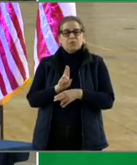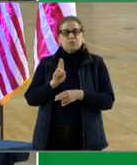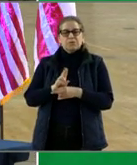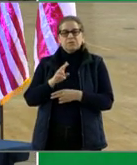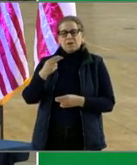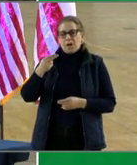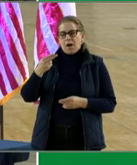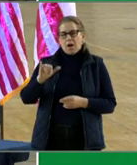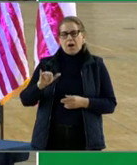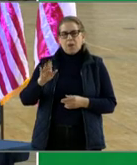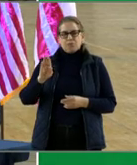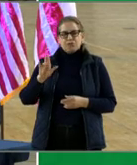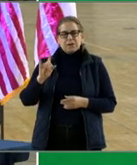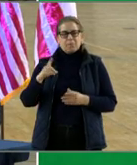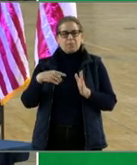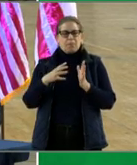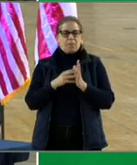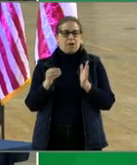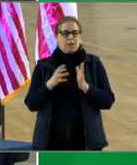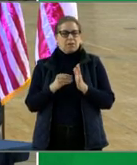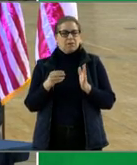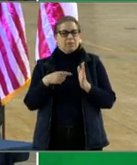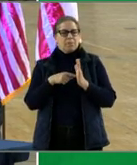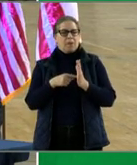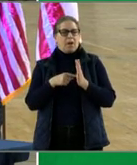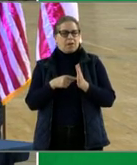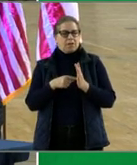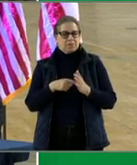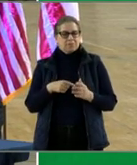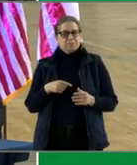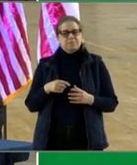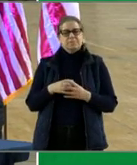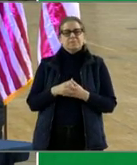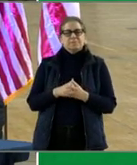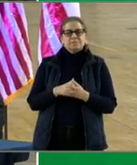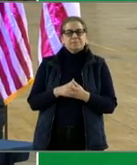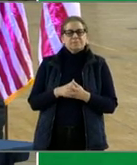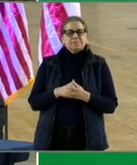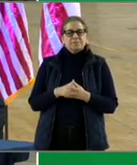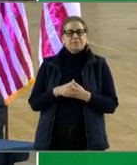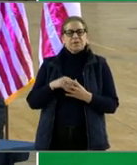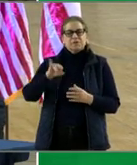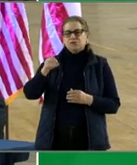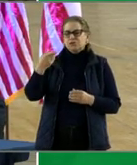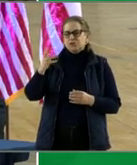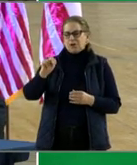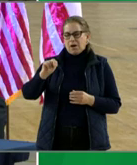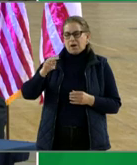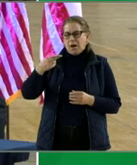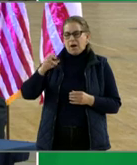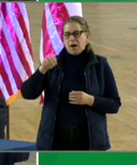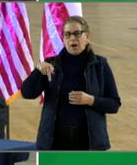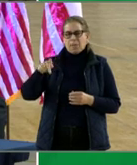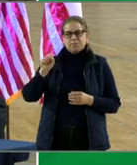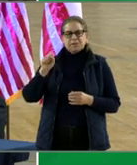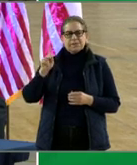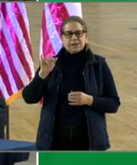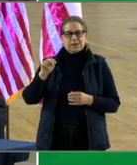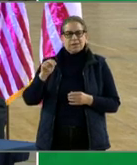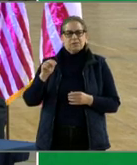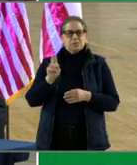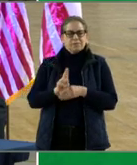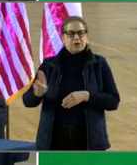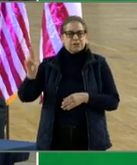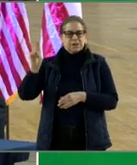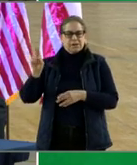at Hopkins, and they've used some different hybrid tools. We're still in conversations with the state of Virginia, who is finalizing their model.